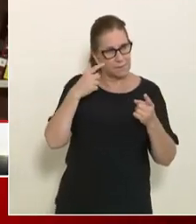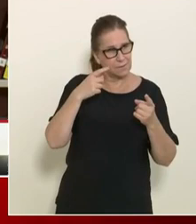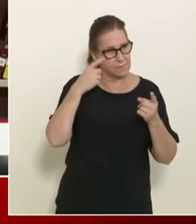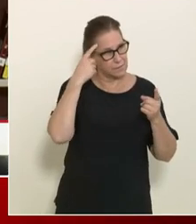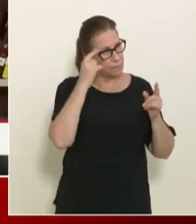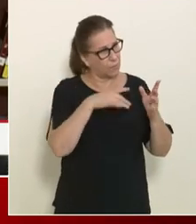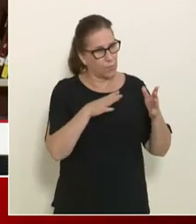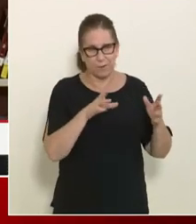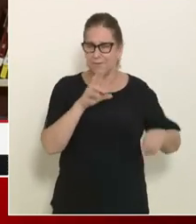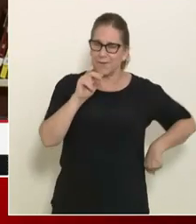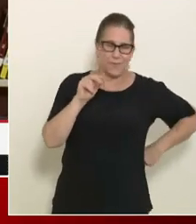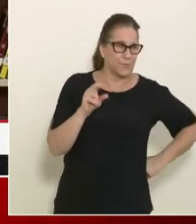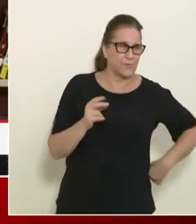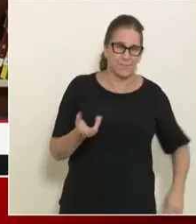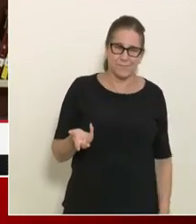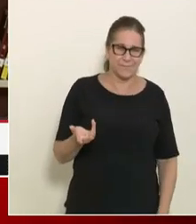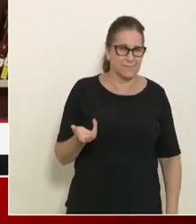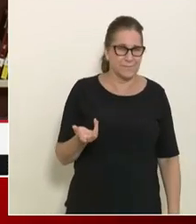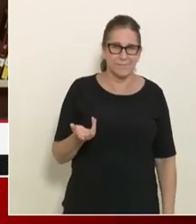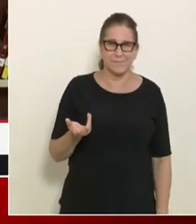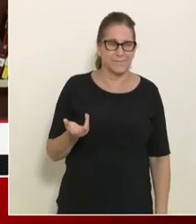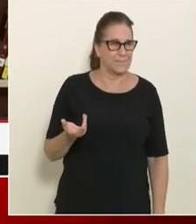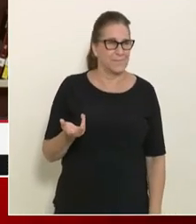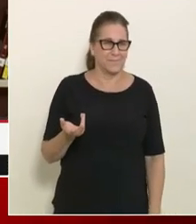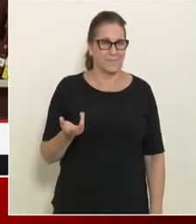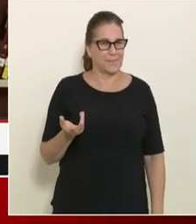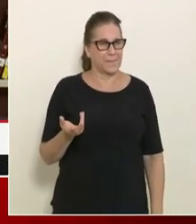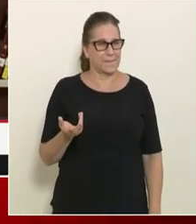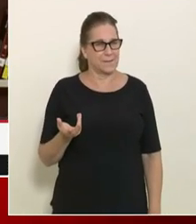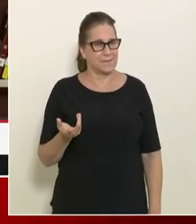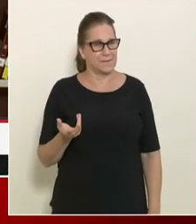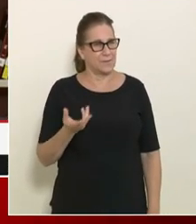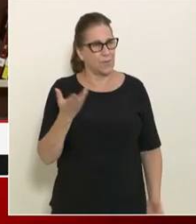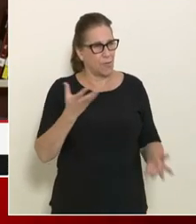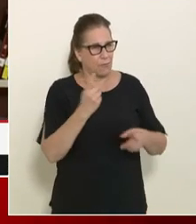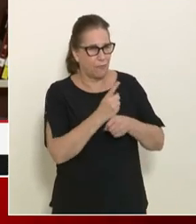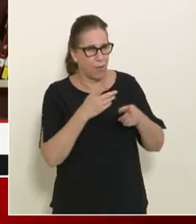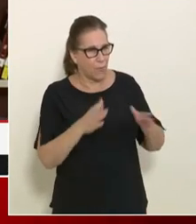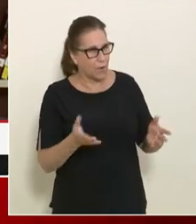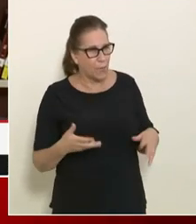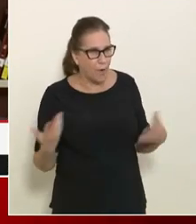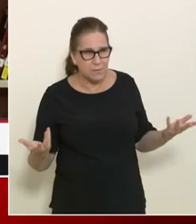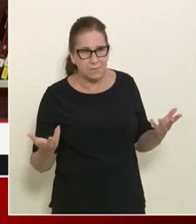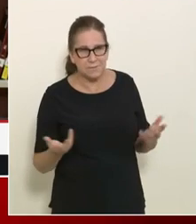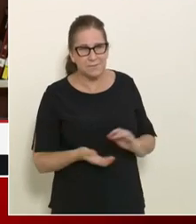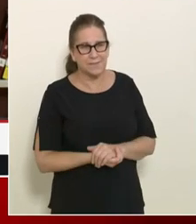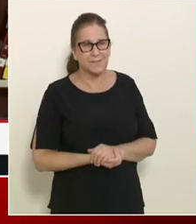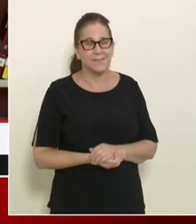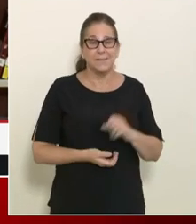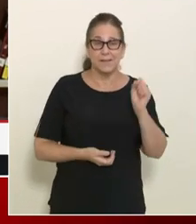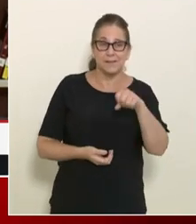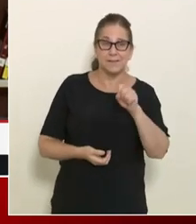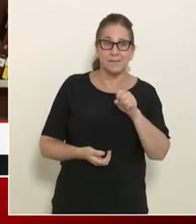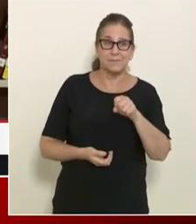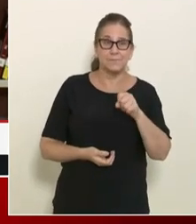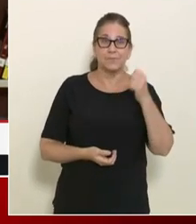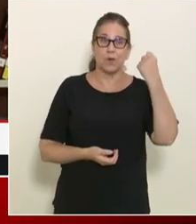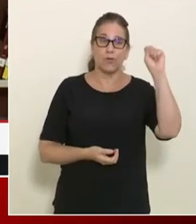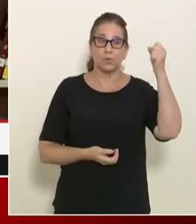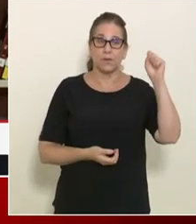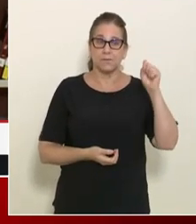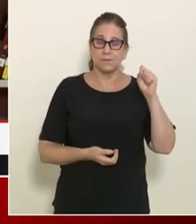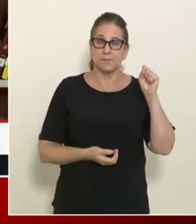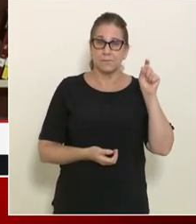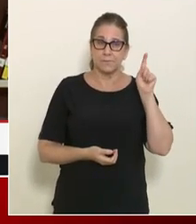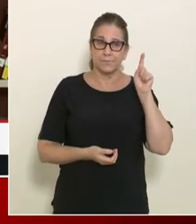way? What should be the right way? What should be an appropriate way in your mind to protesters should be acting? Do you think they should